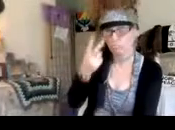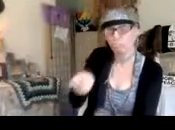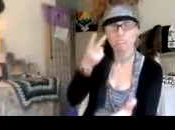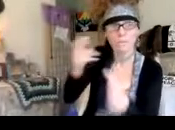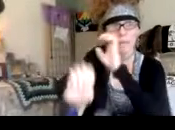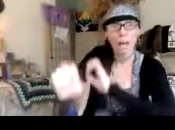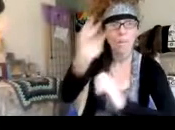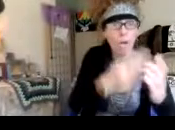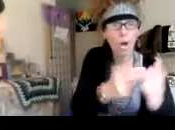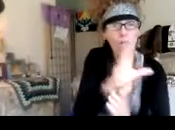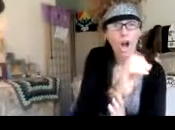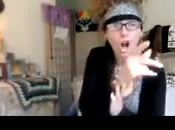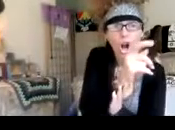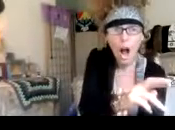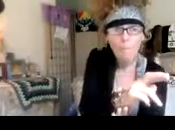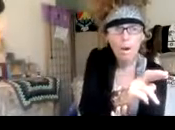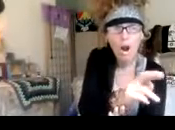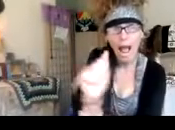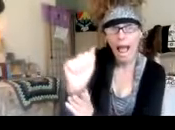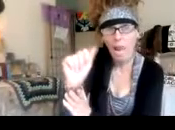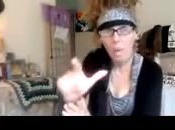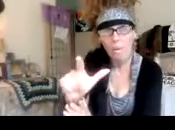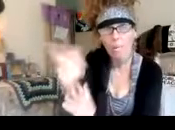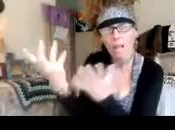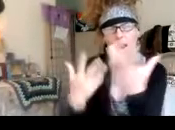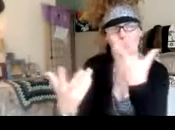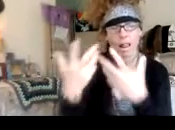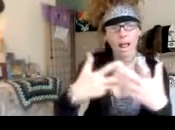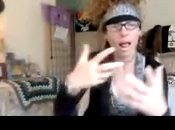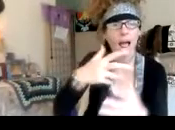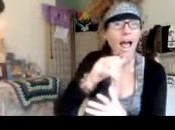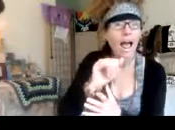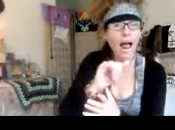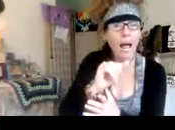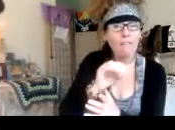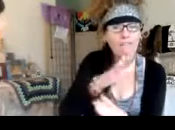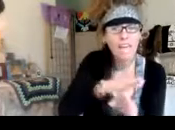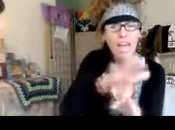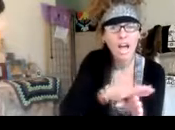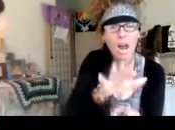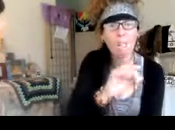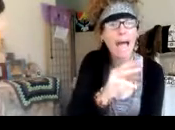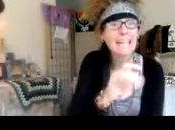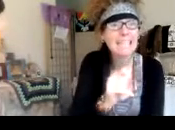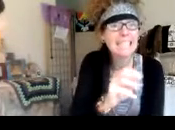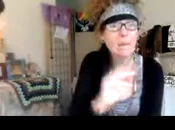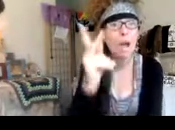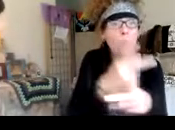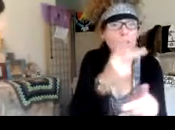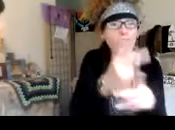both copper and aluminum, when they're interfaced with certain electromagnetic fields and magnetism, produces